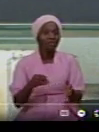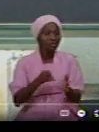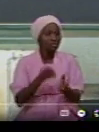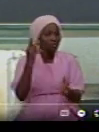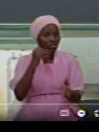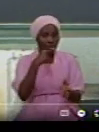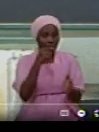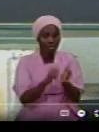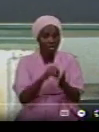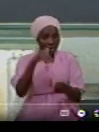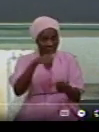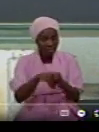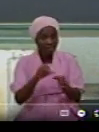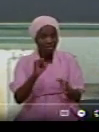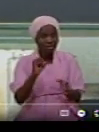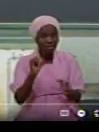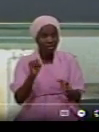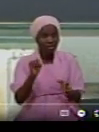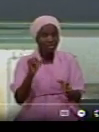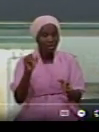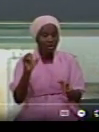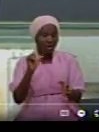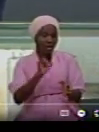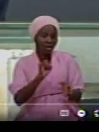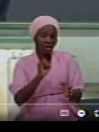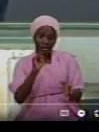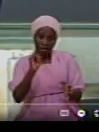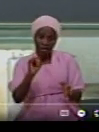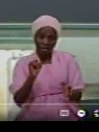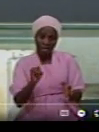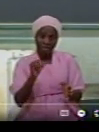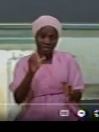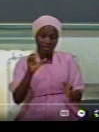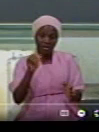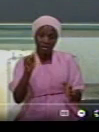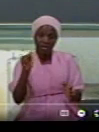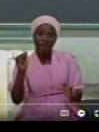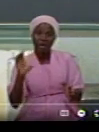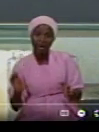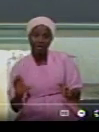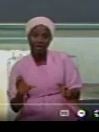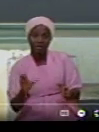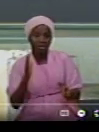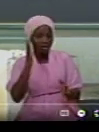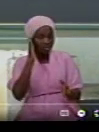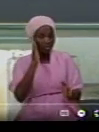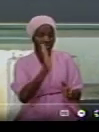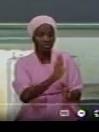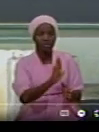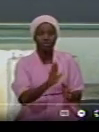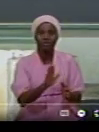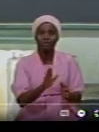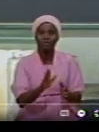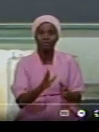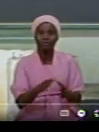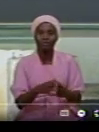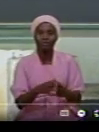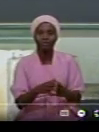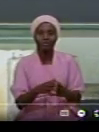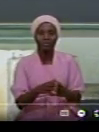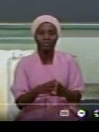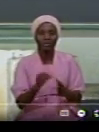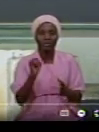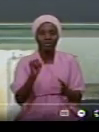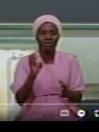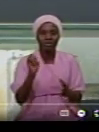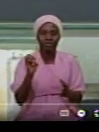called, accounting that God was able to raise him up from the dead, even from the